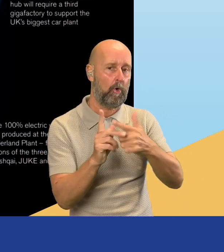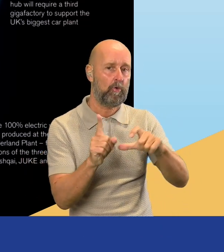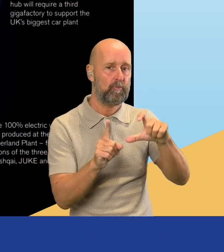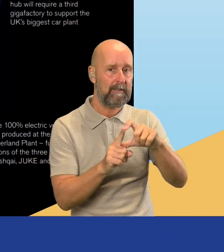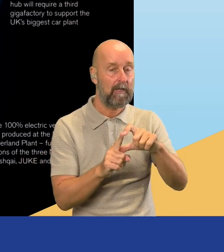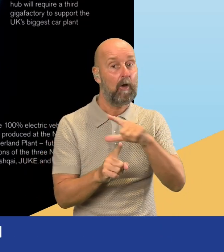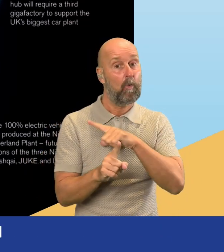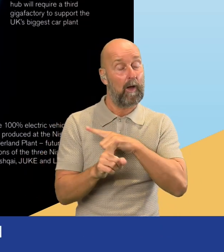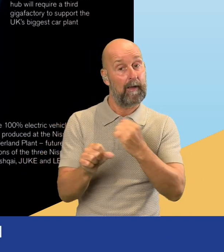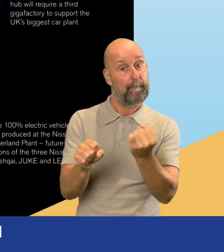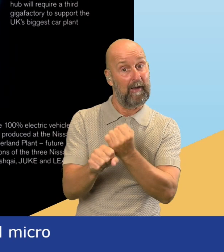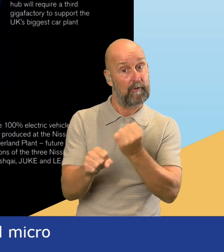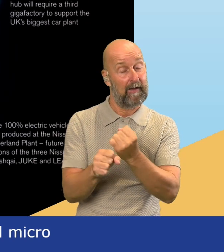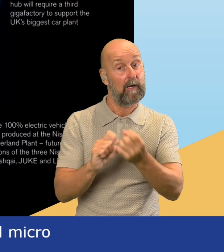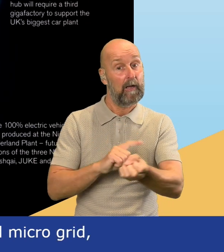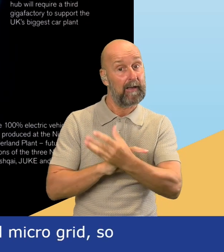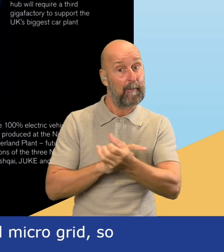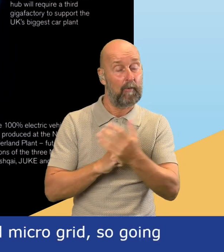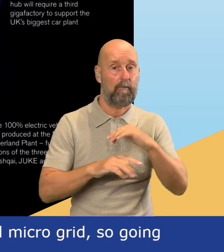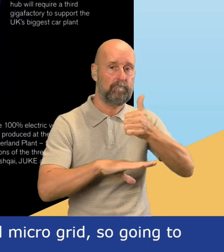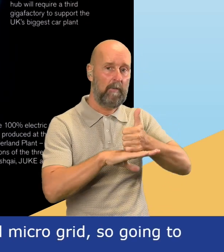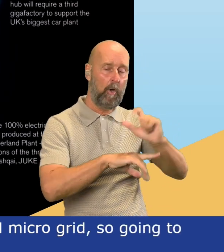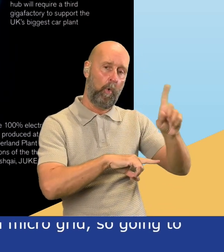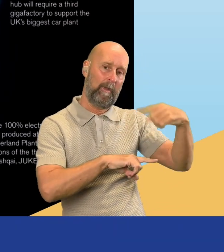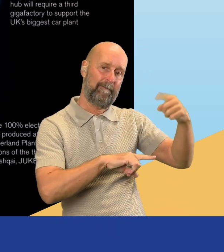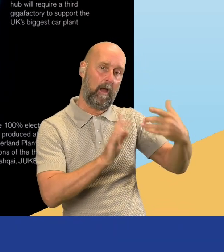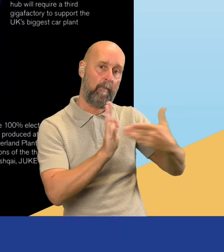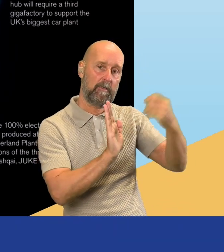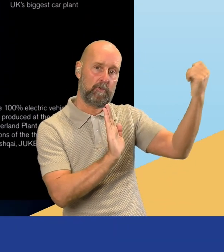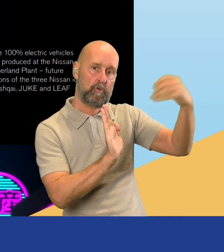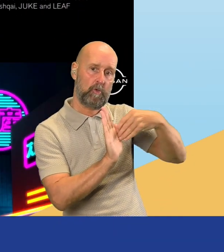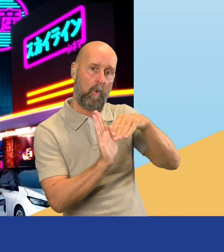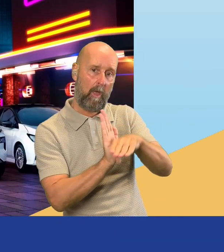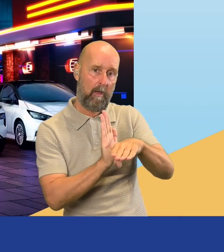that we use in manufacturing through our wind farm and a new solar array as well.